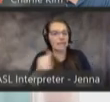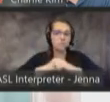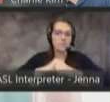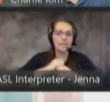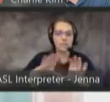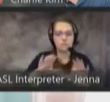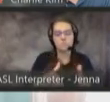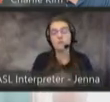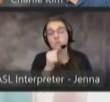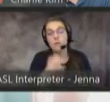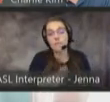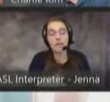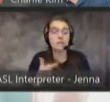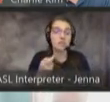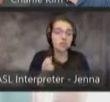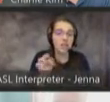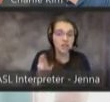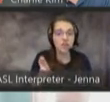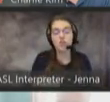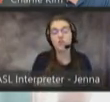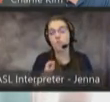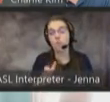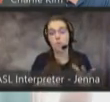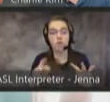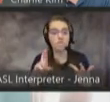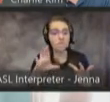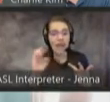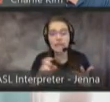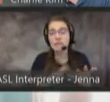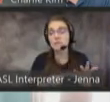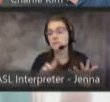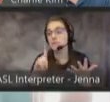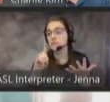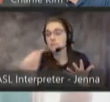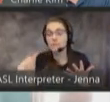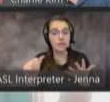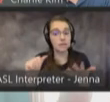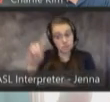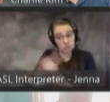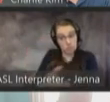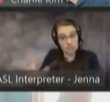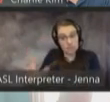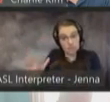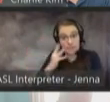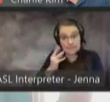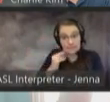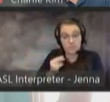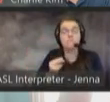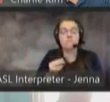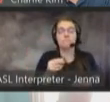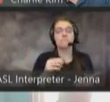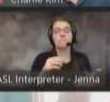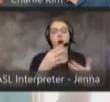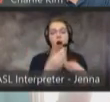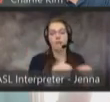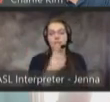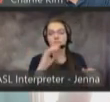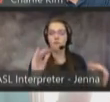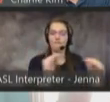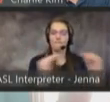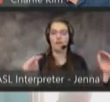against on gender or race or disability, the Office of Fair Housing and Equity will investigate those